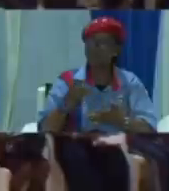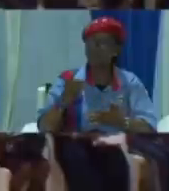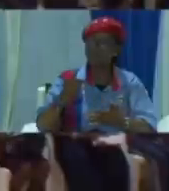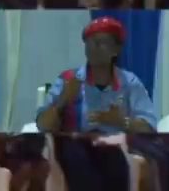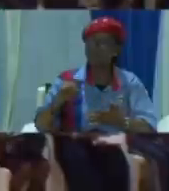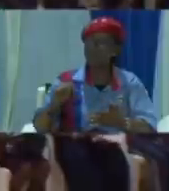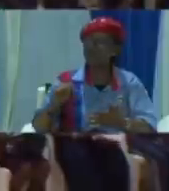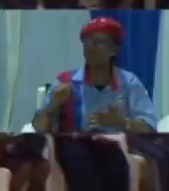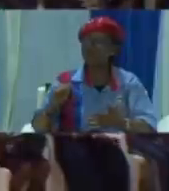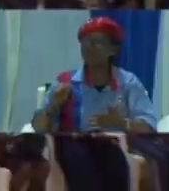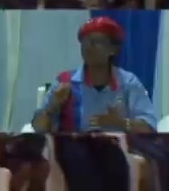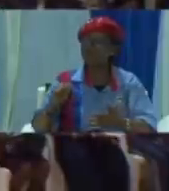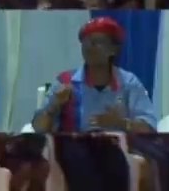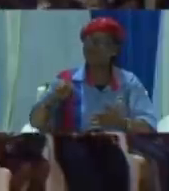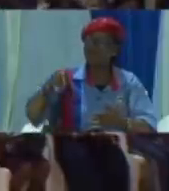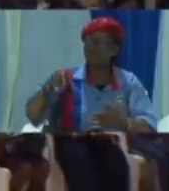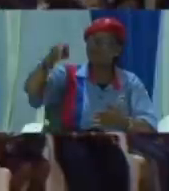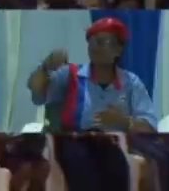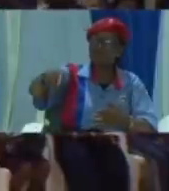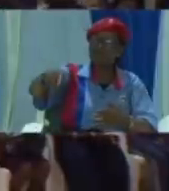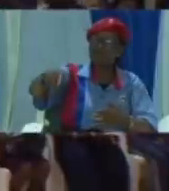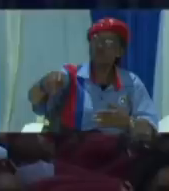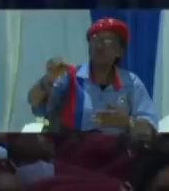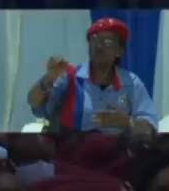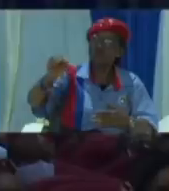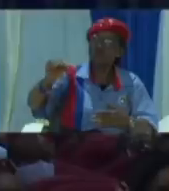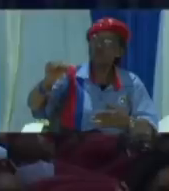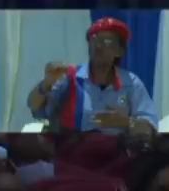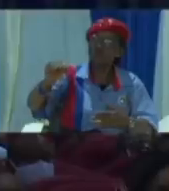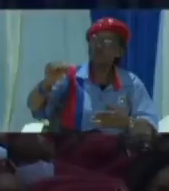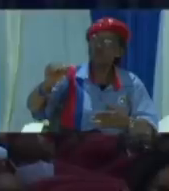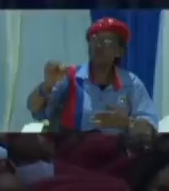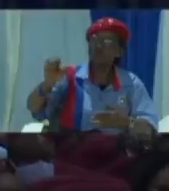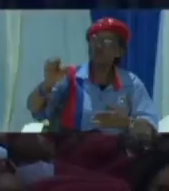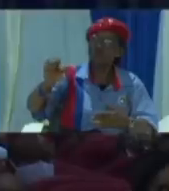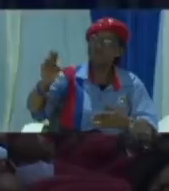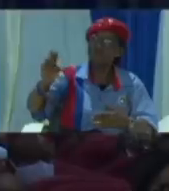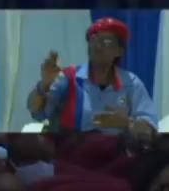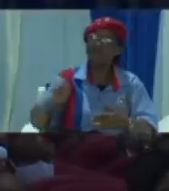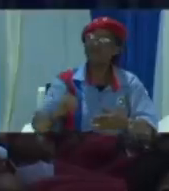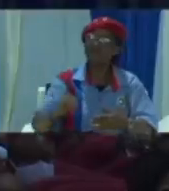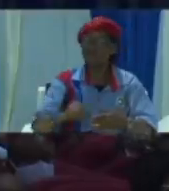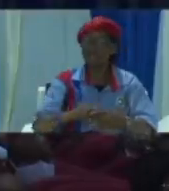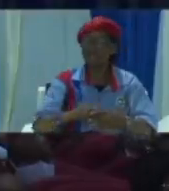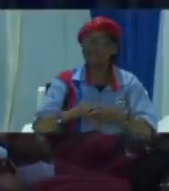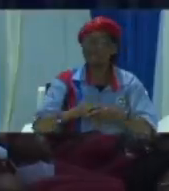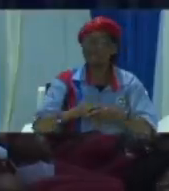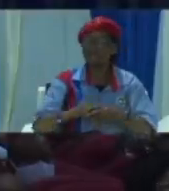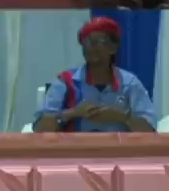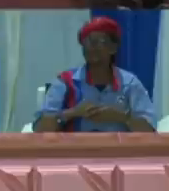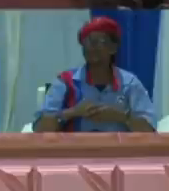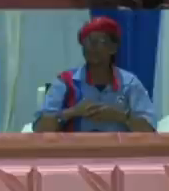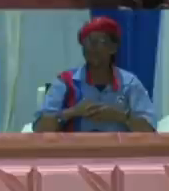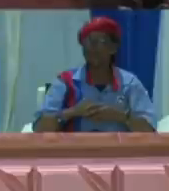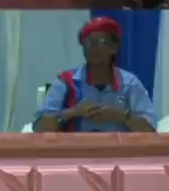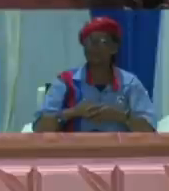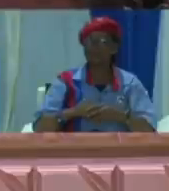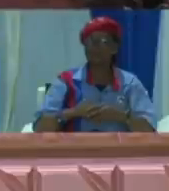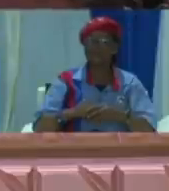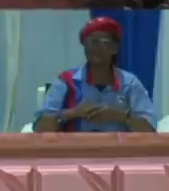So that we will not be cheating those who cannot understand Yoruba.